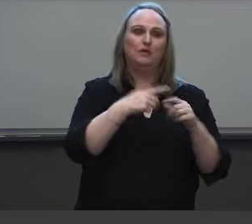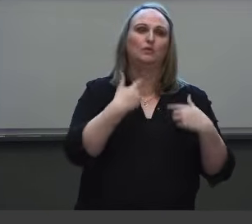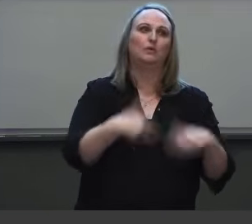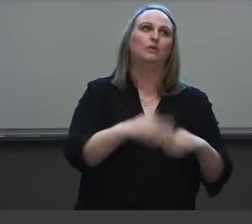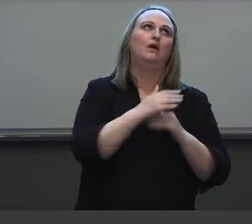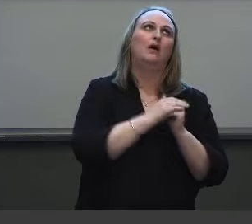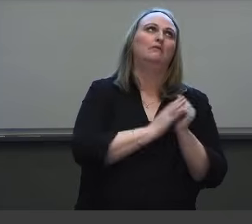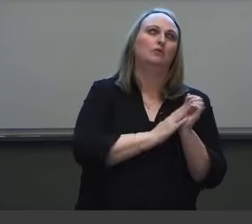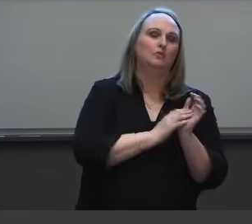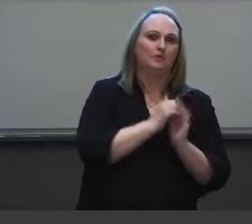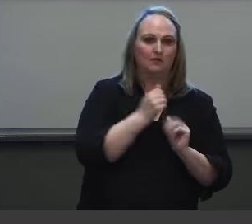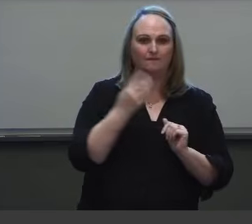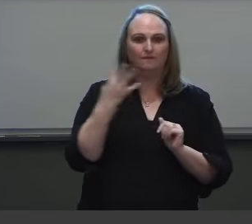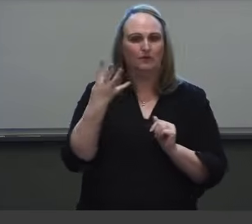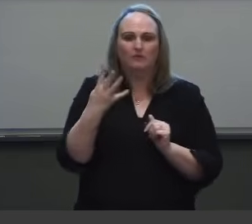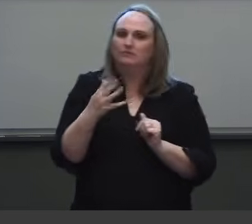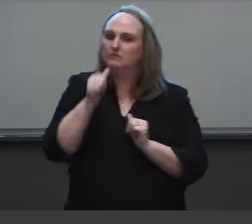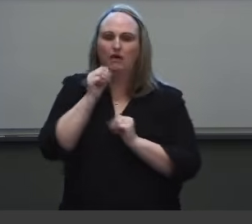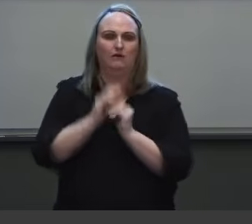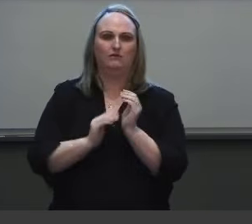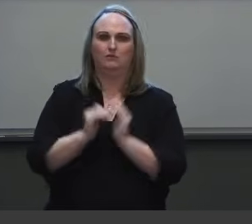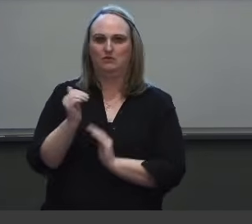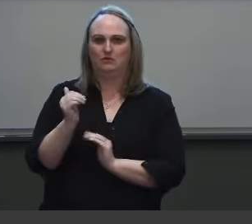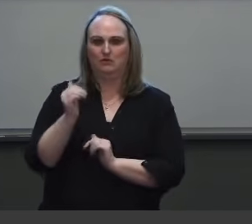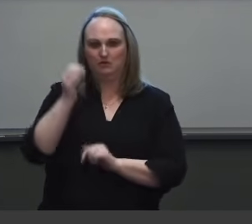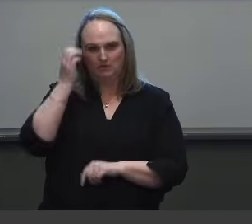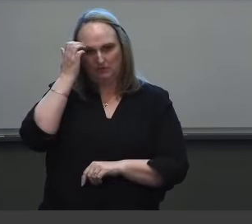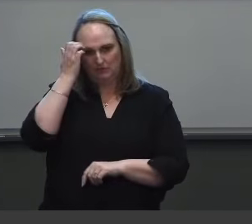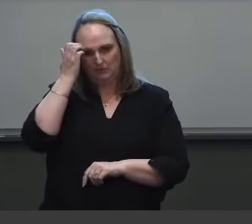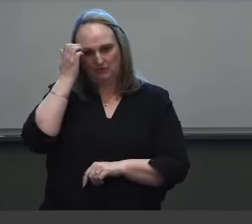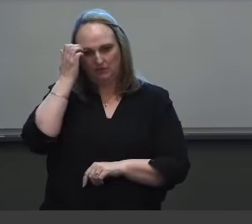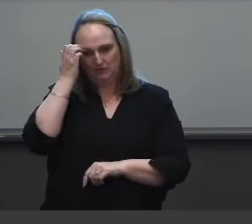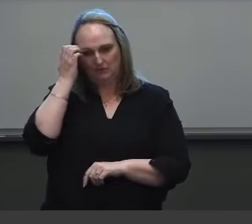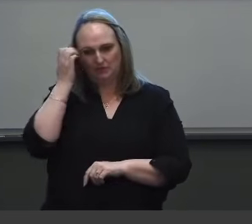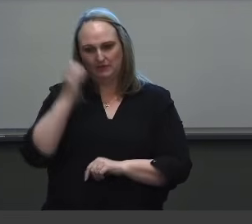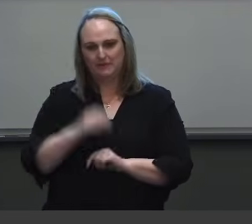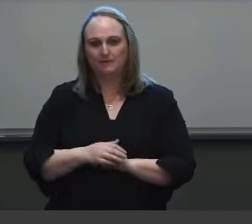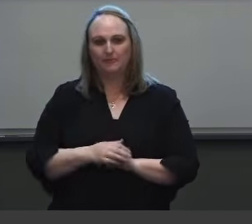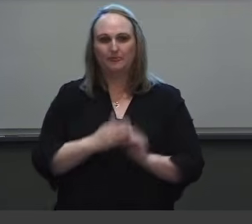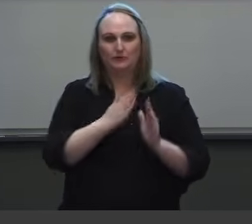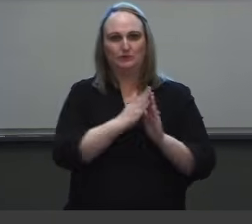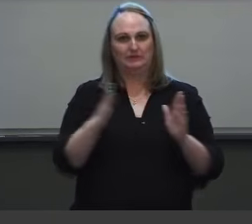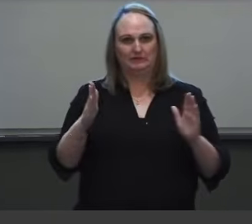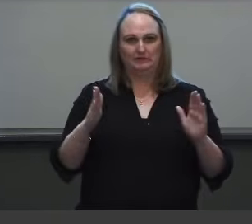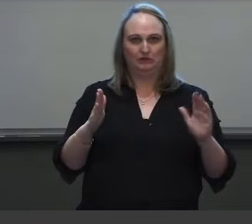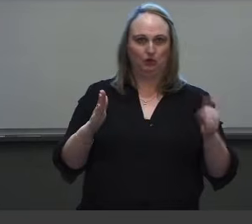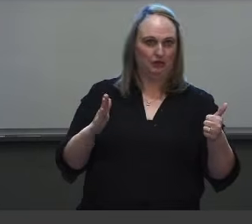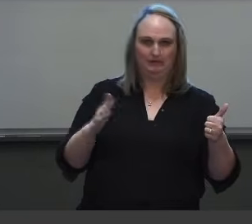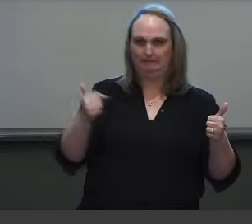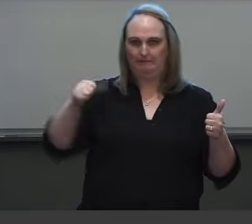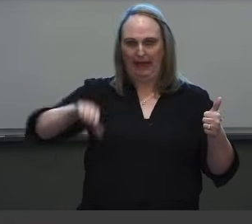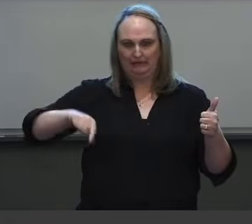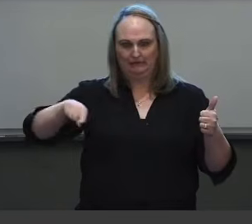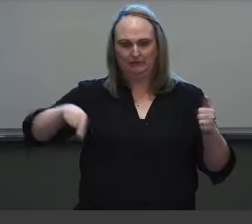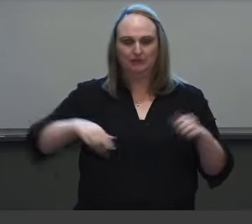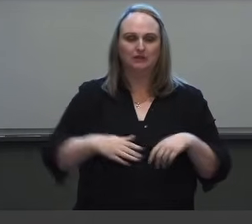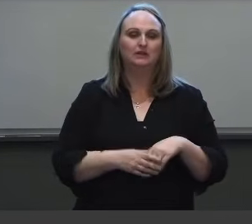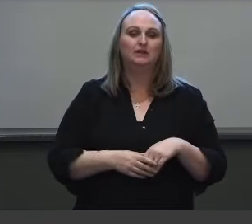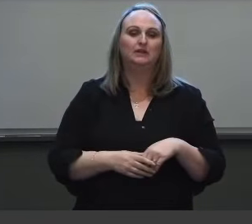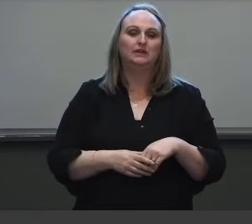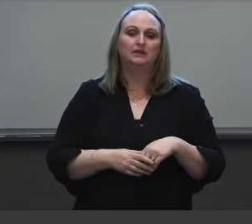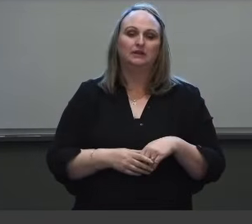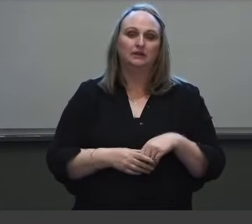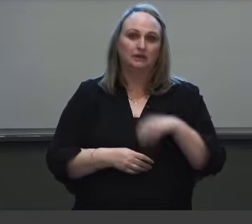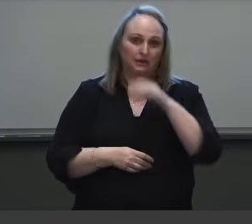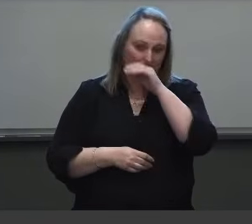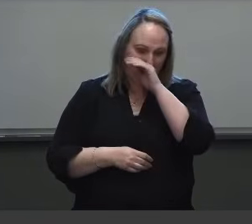comfortable, 4 is very uncomfortable. So higher numbers is bad. And so we presented